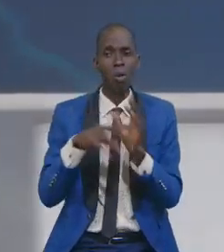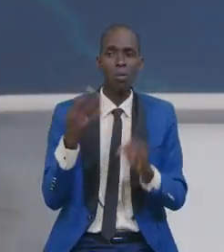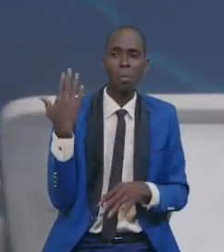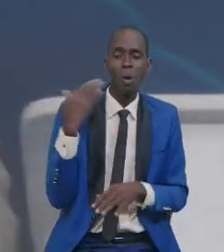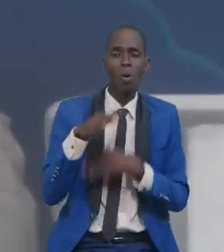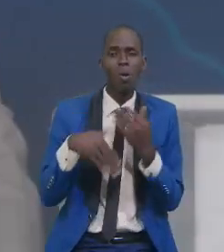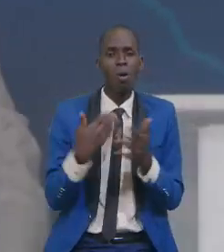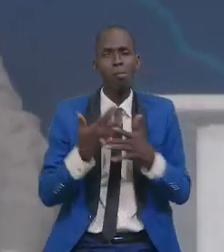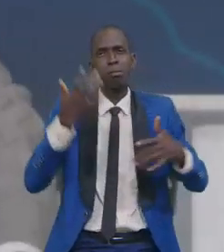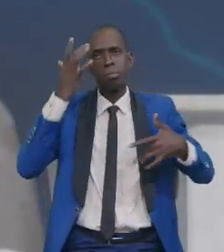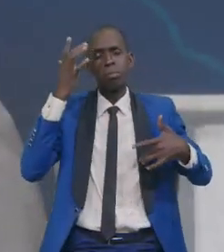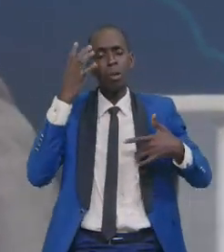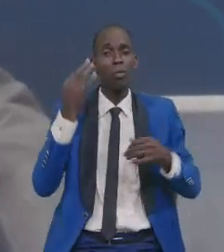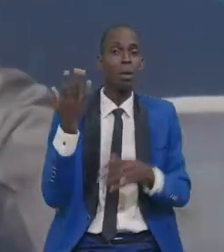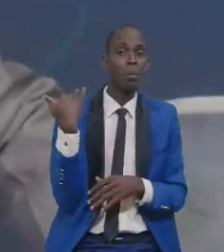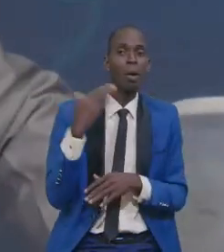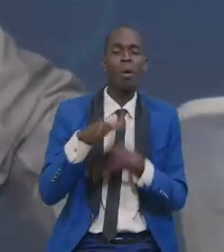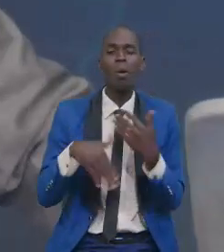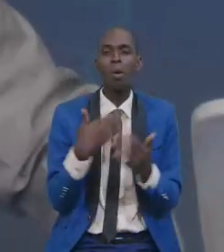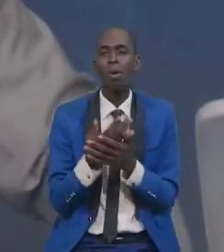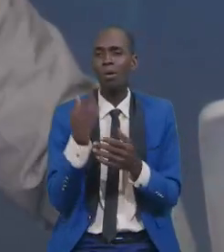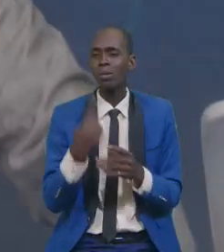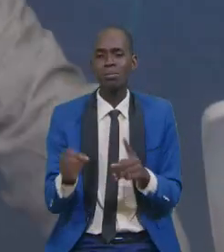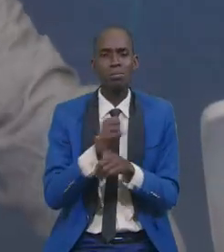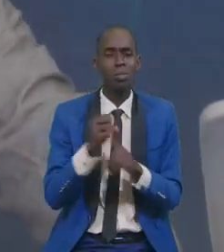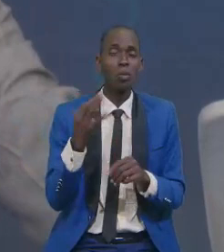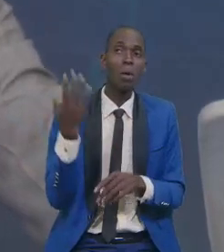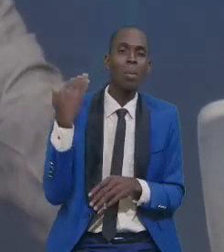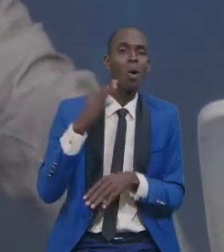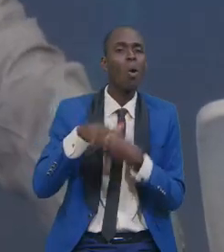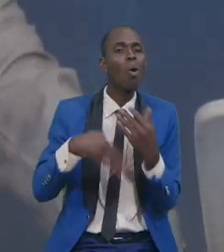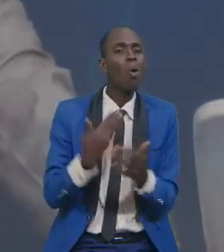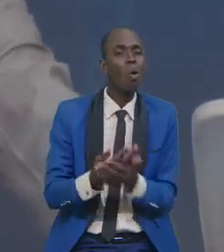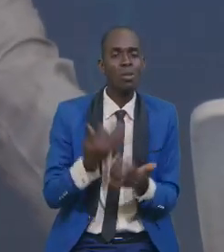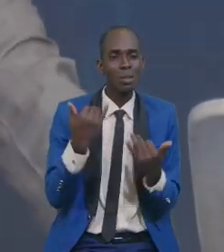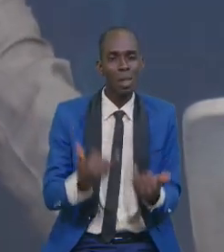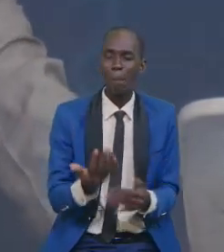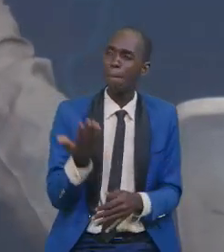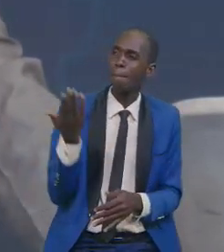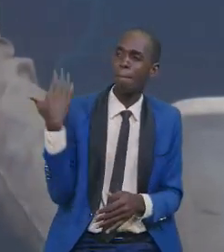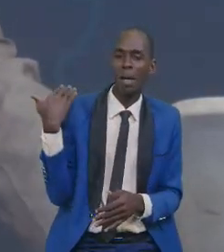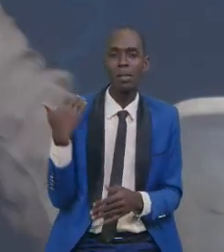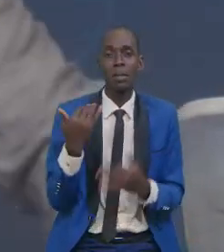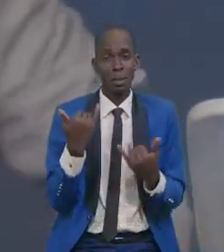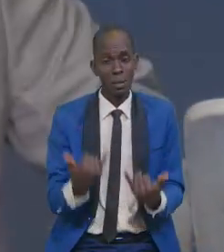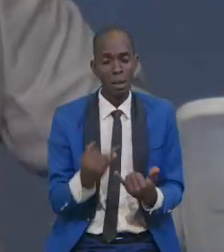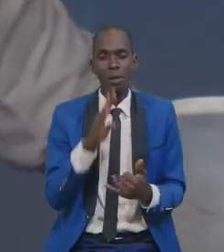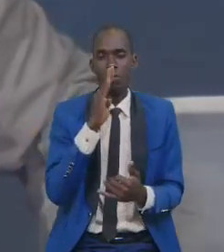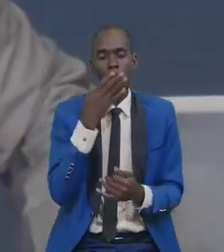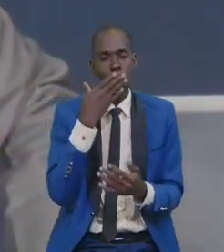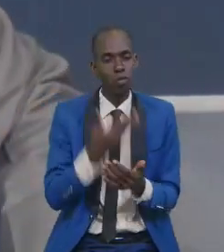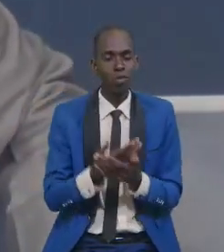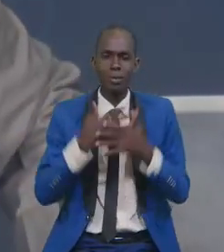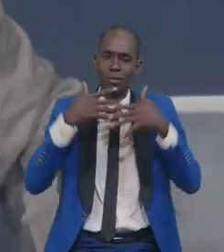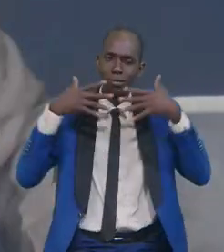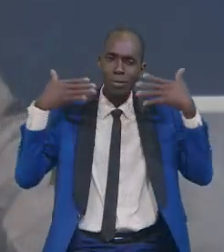everything, the deprivation of the past, everything is gone. Be of good cheer. He is here. Where two